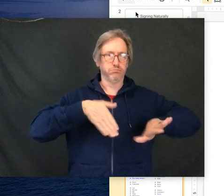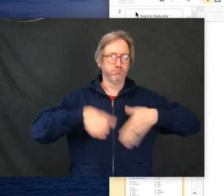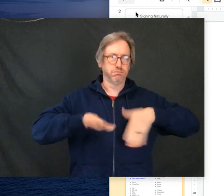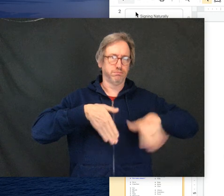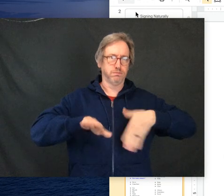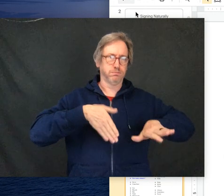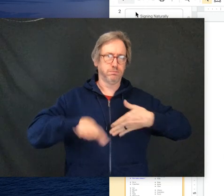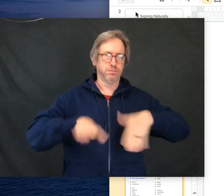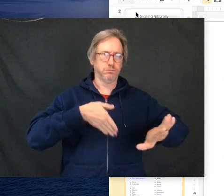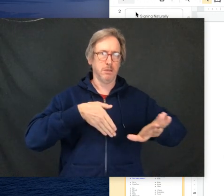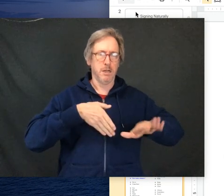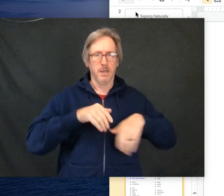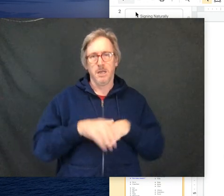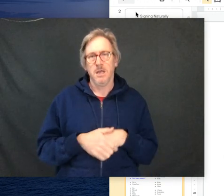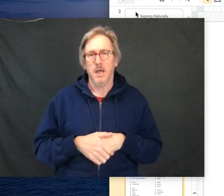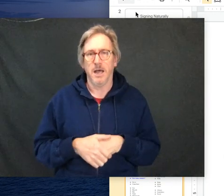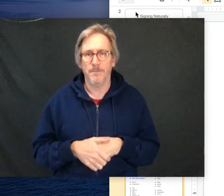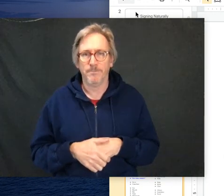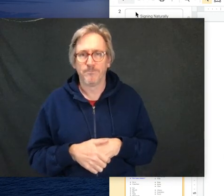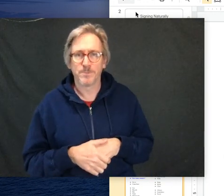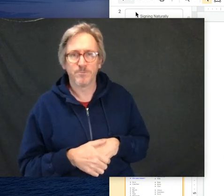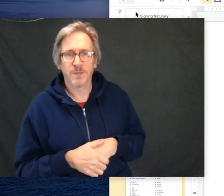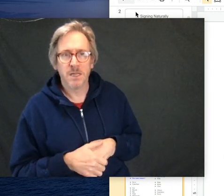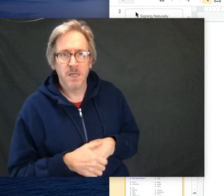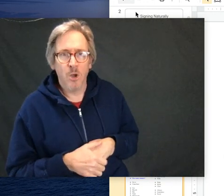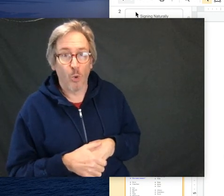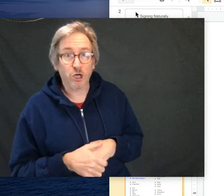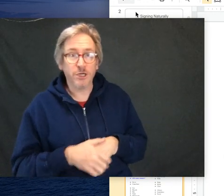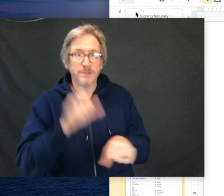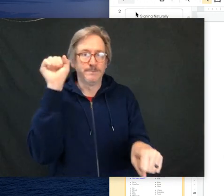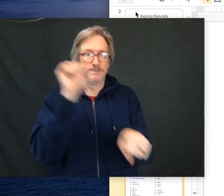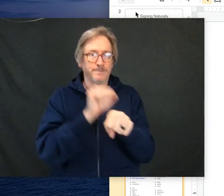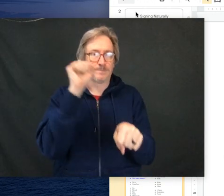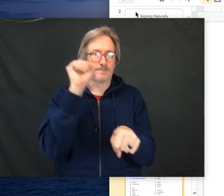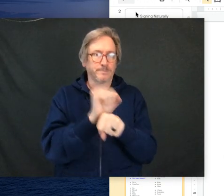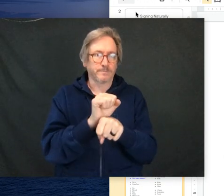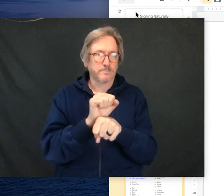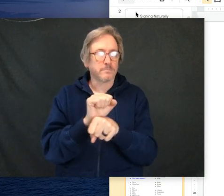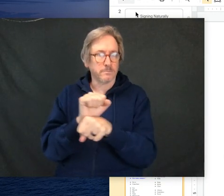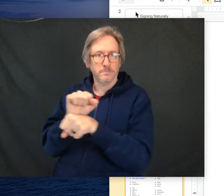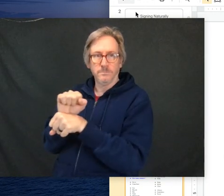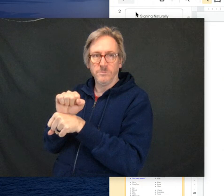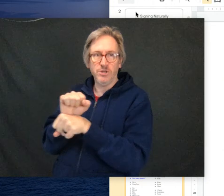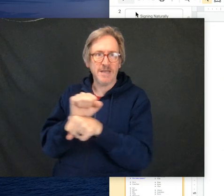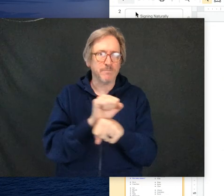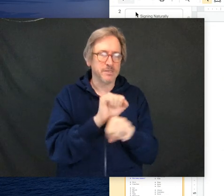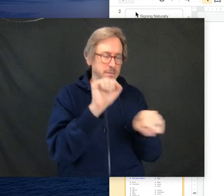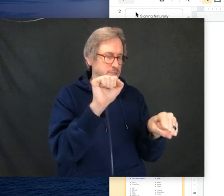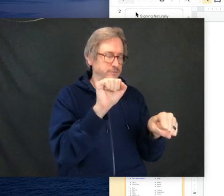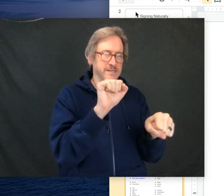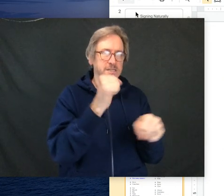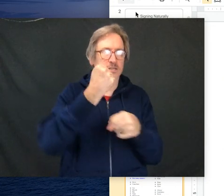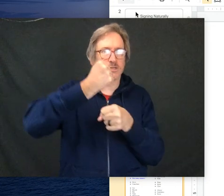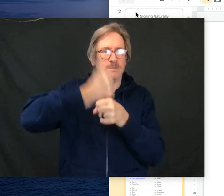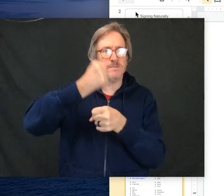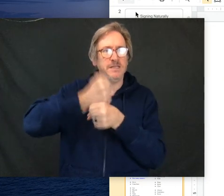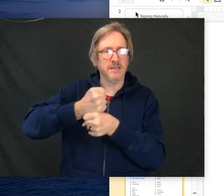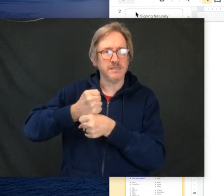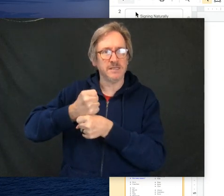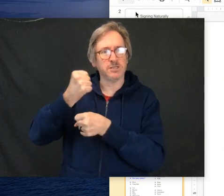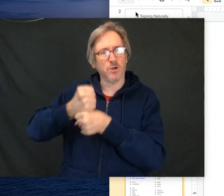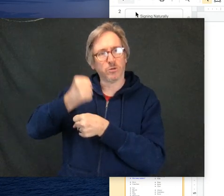hand. Work. 2 taps, two fists. You'll